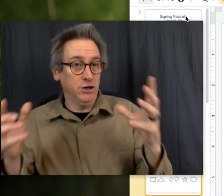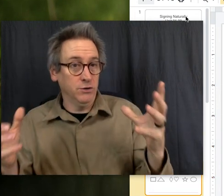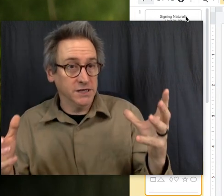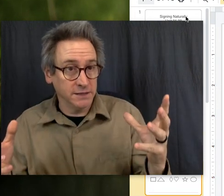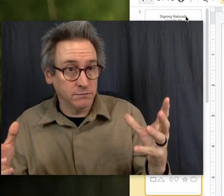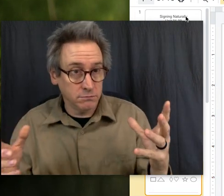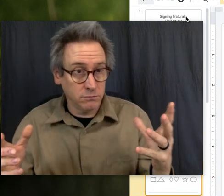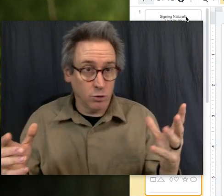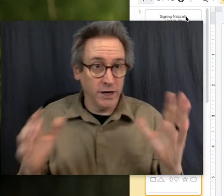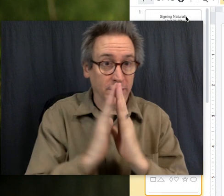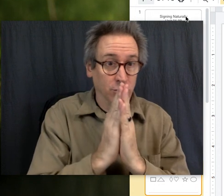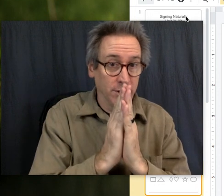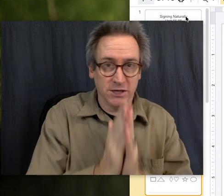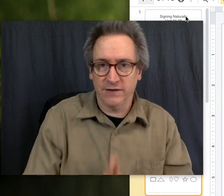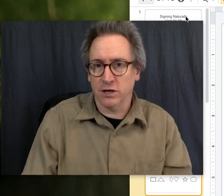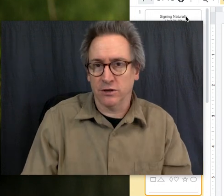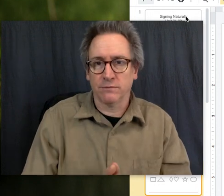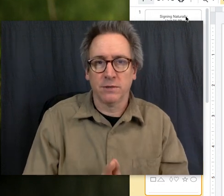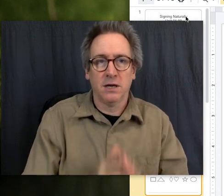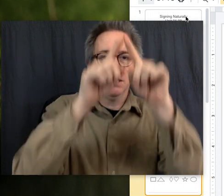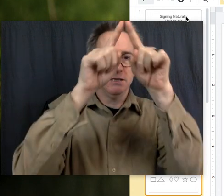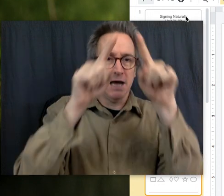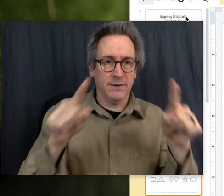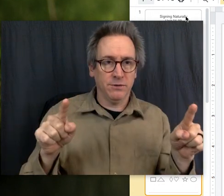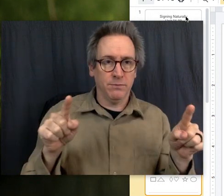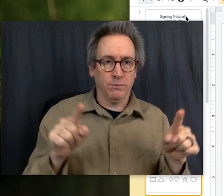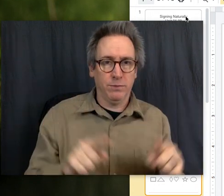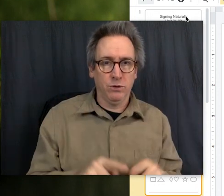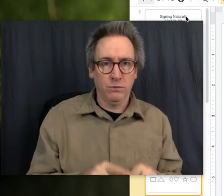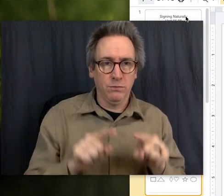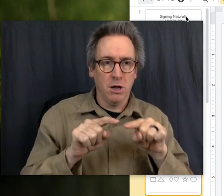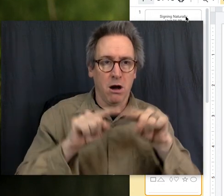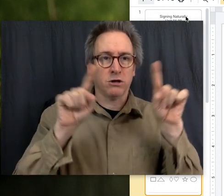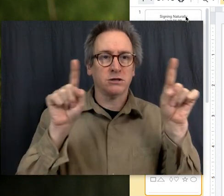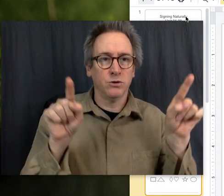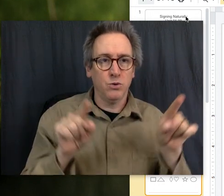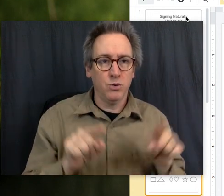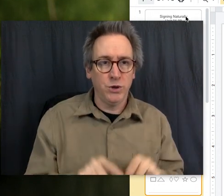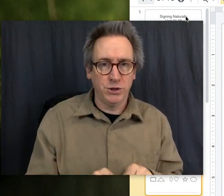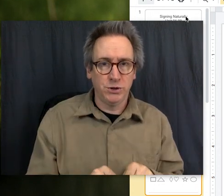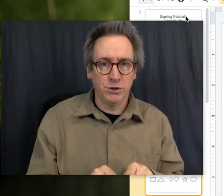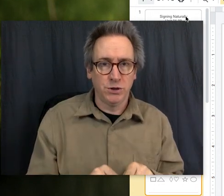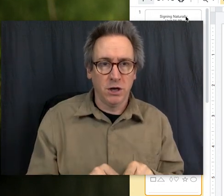in unison or in mirror image of each other. Diamond, heart,